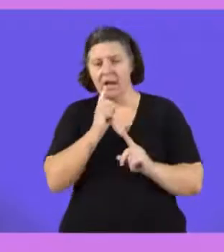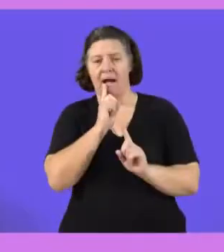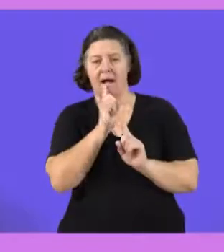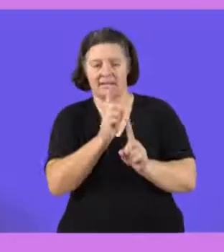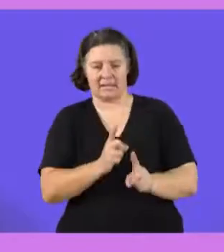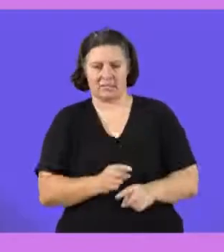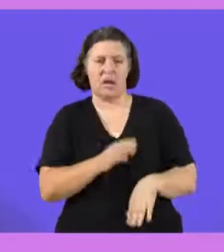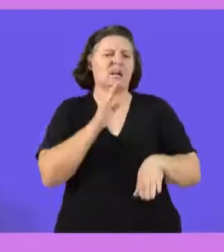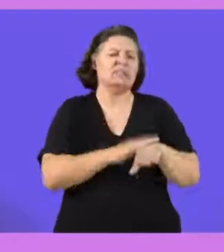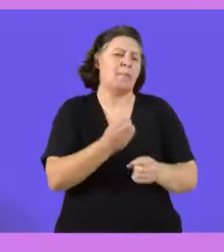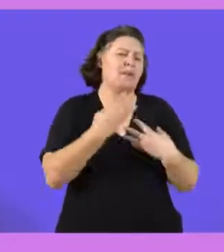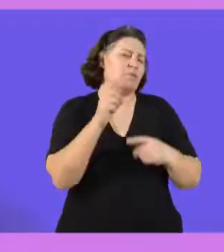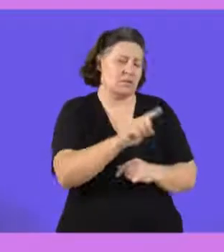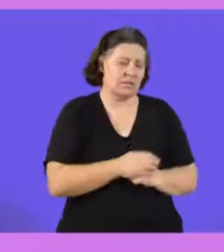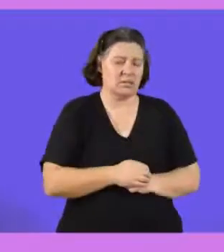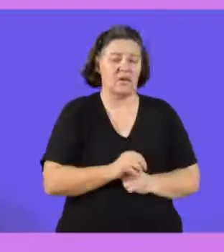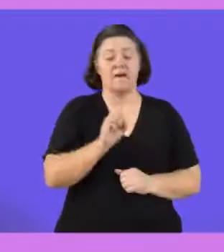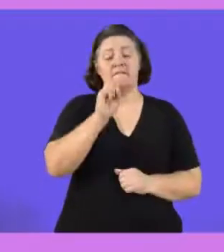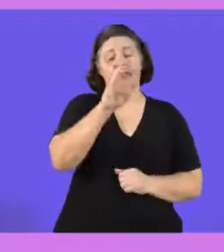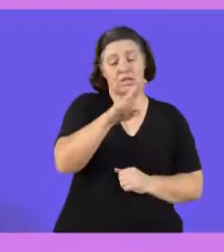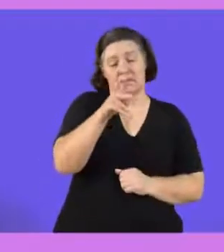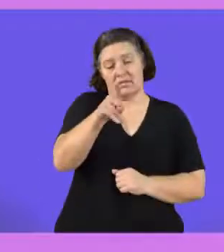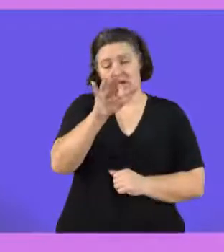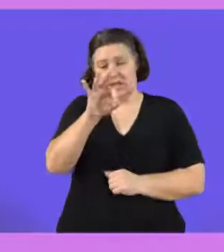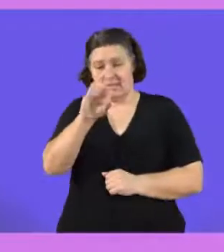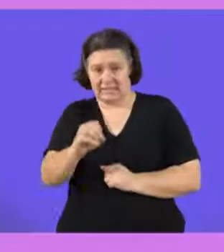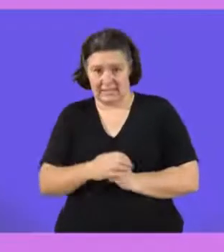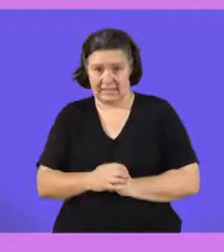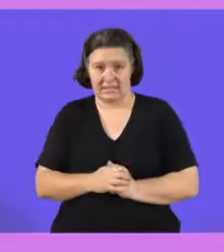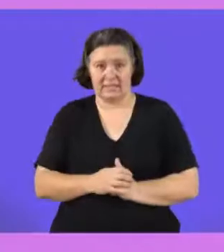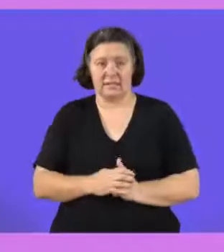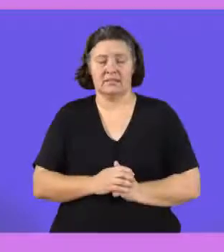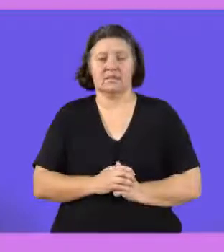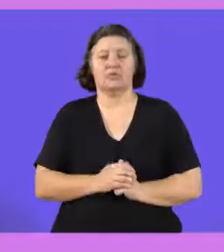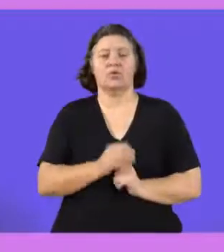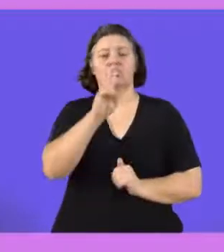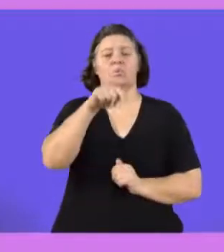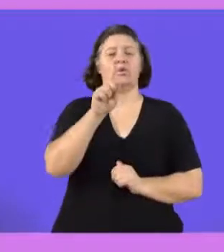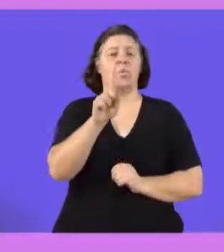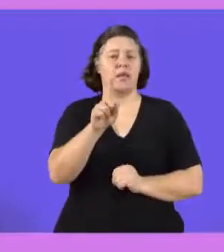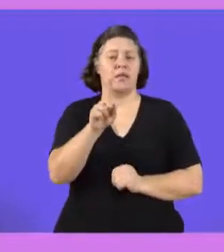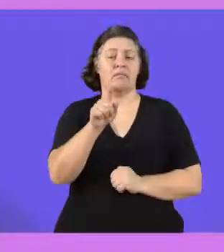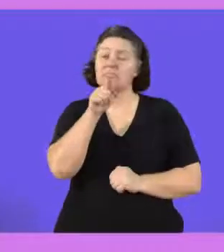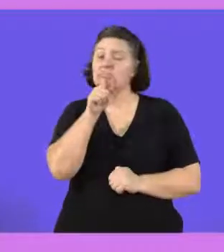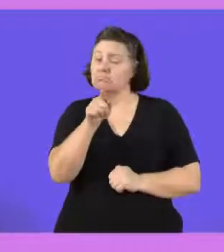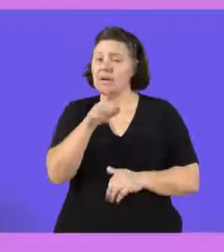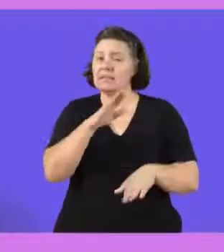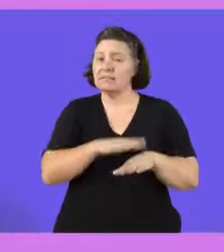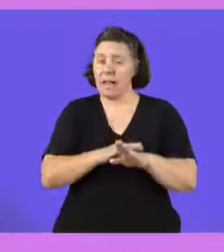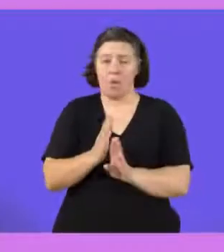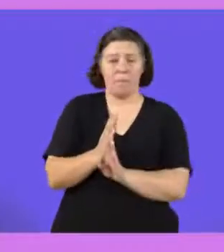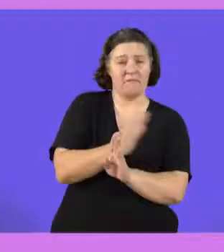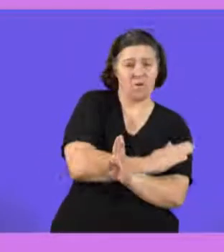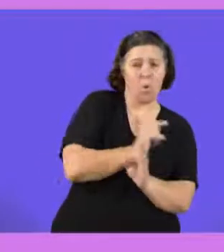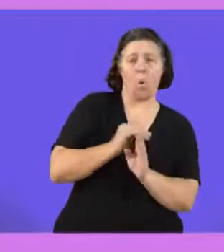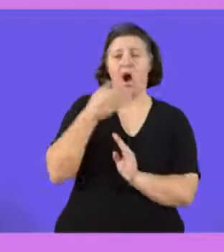the following questions. Now let's see what is the time that's given to us. That's 14:30. So the 2.1 is asking, is this